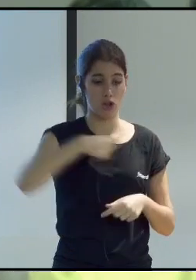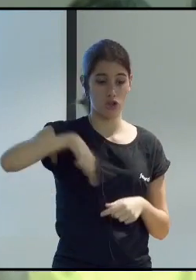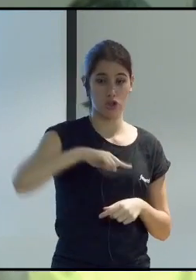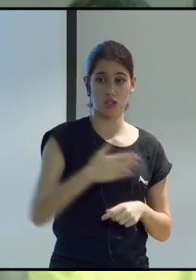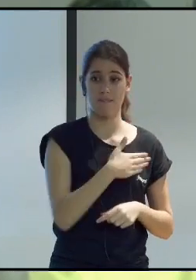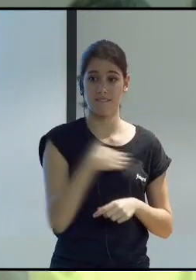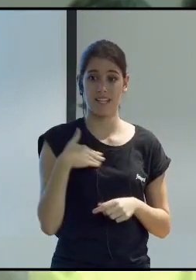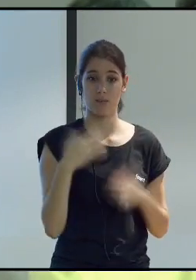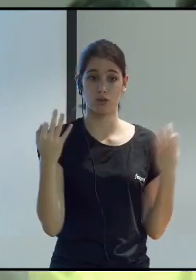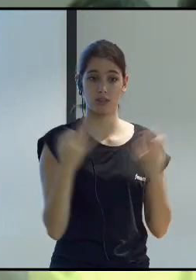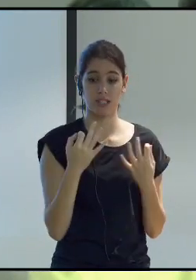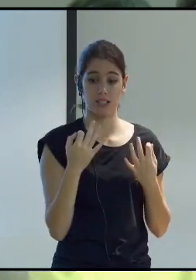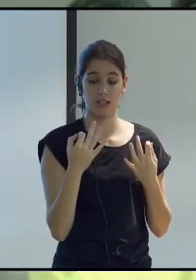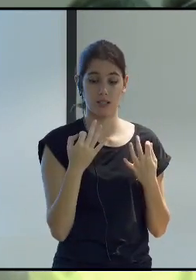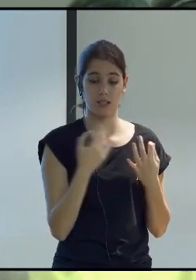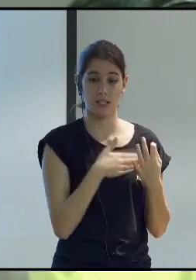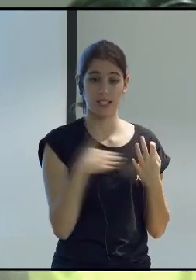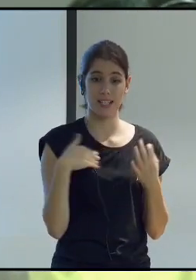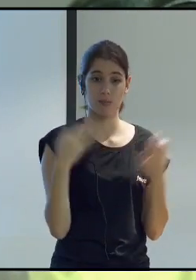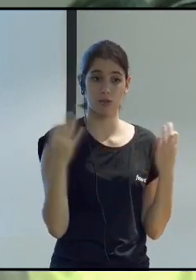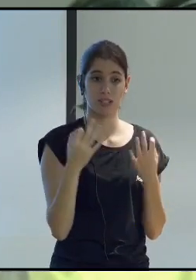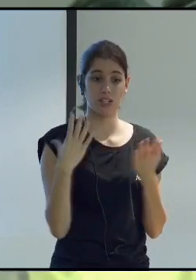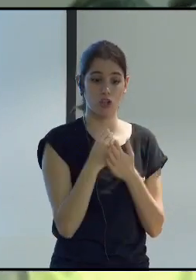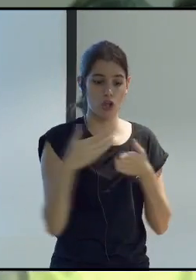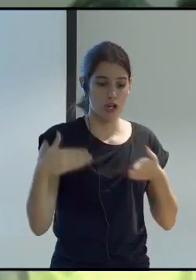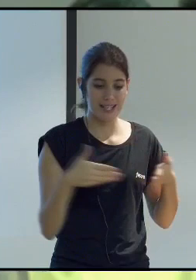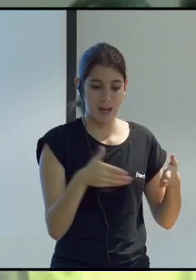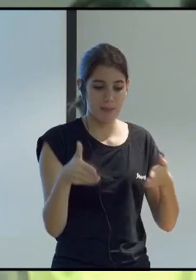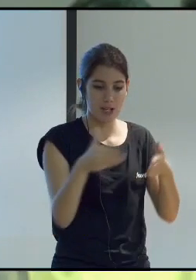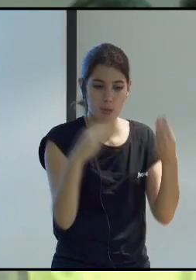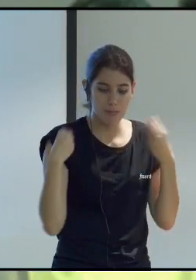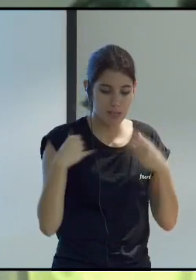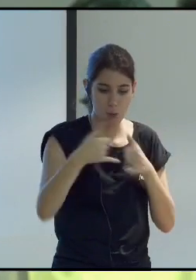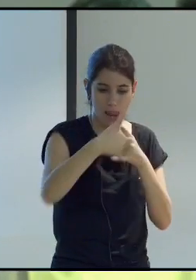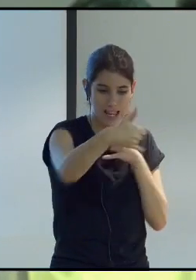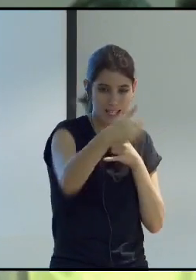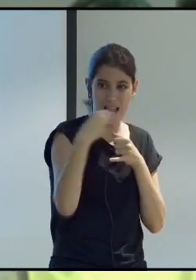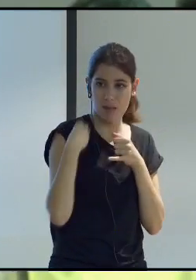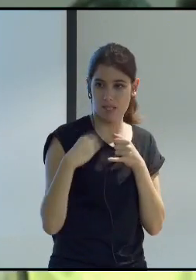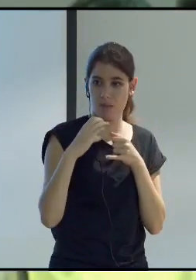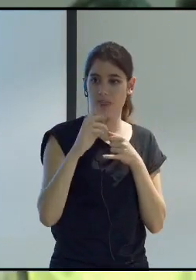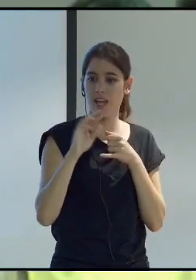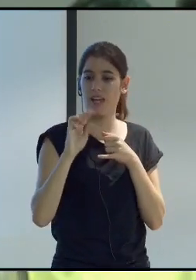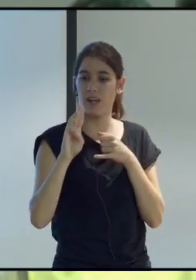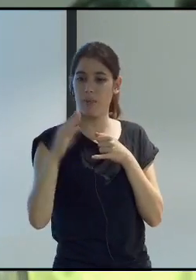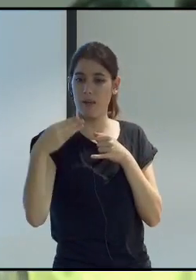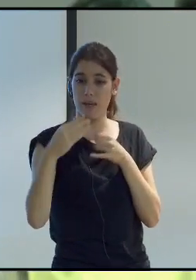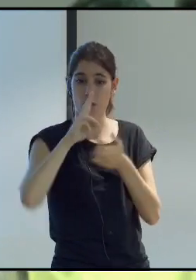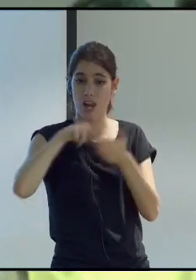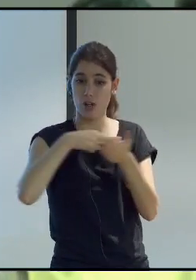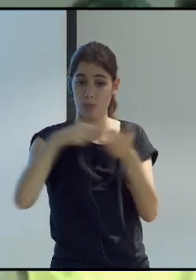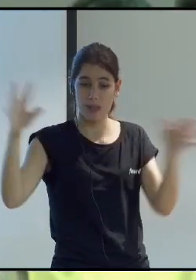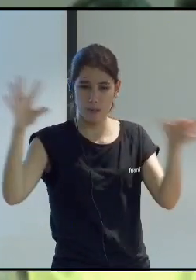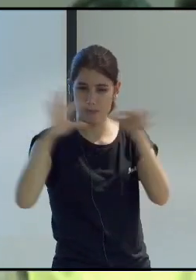really align with the CRPD, to make really very clear indicators what they want to achieve and how it is for the